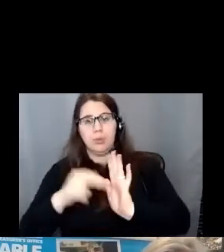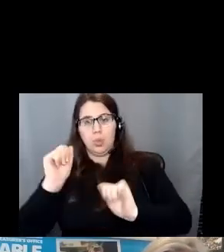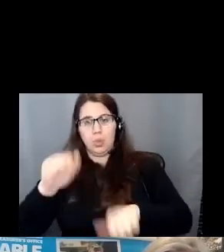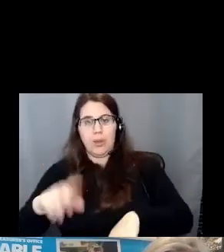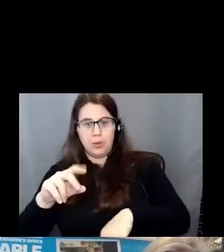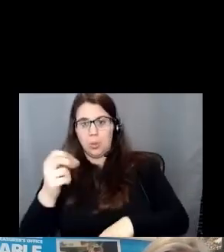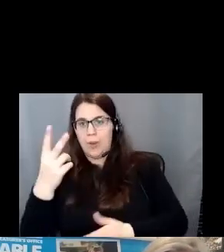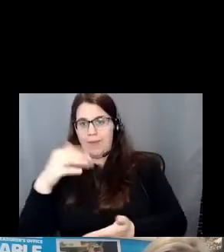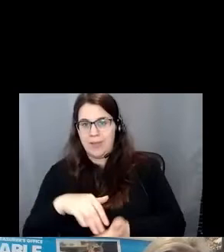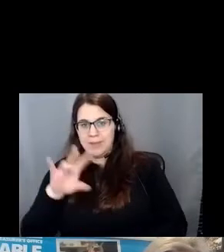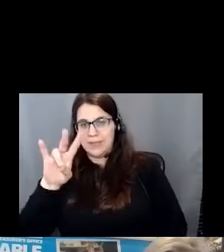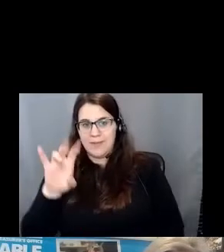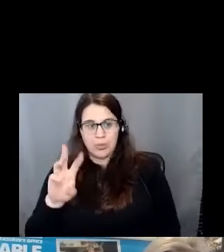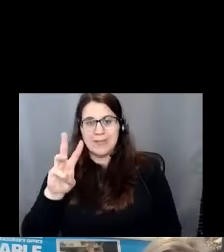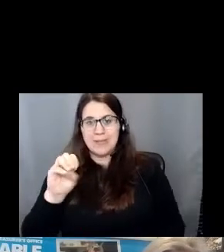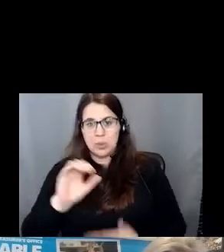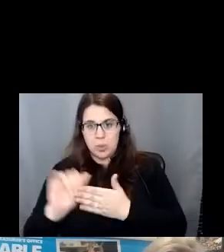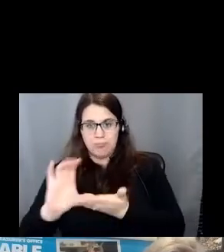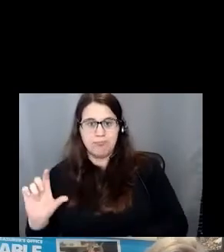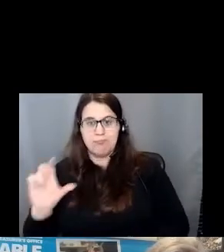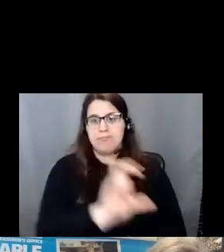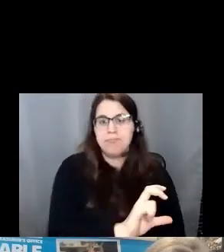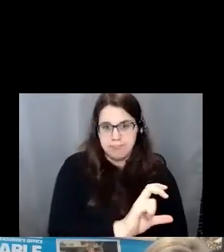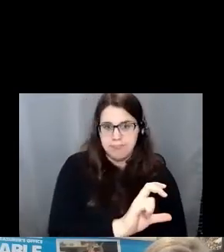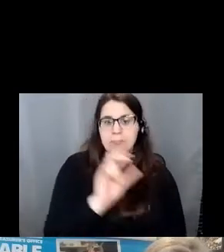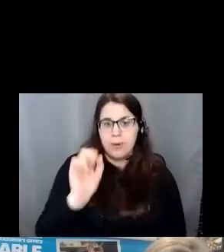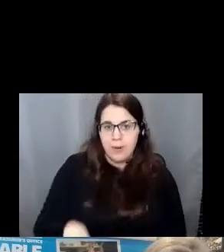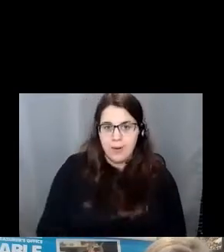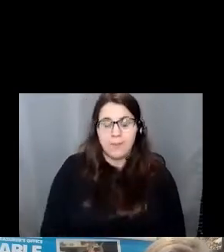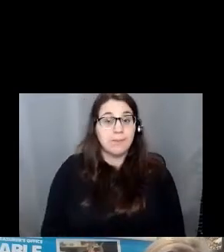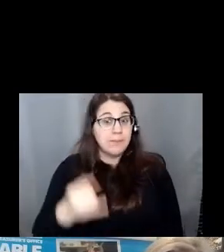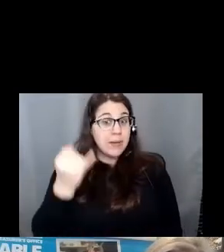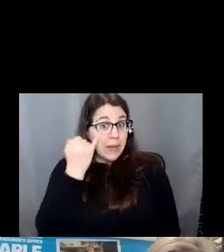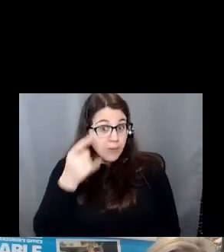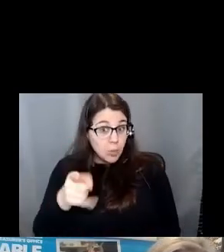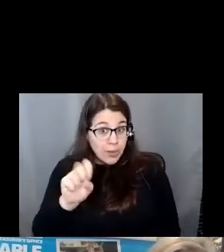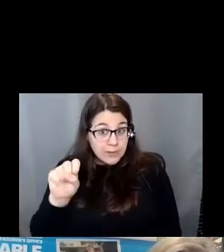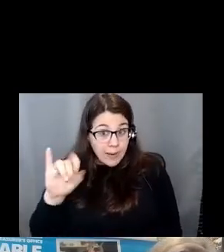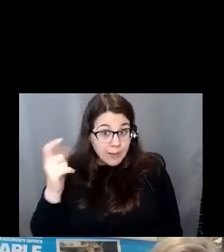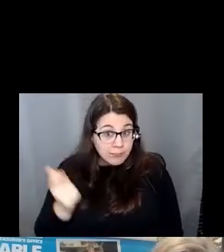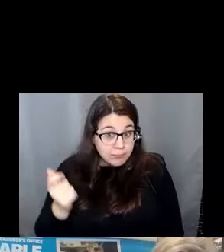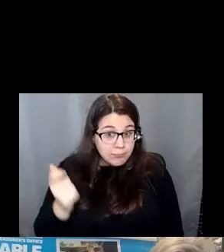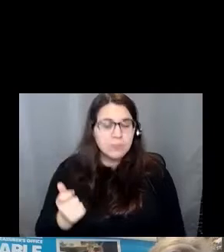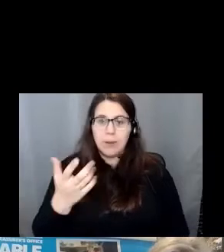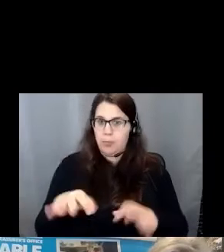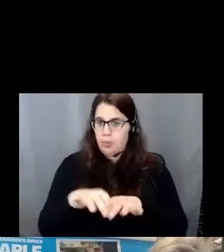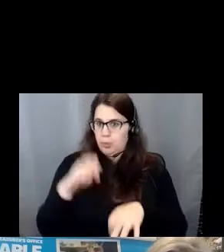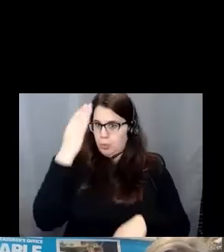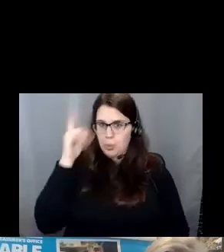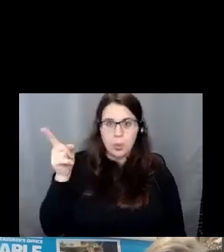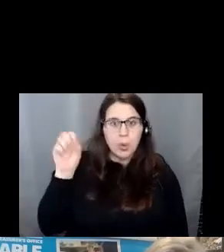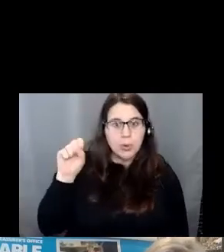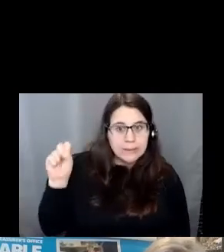of their employment earnings. For the individual that receives SSI, it's important that they know that the Social Security